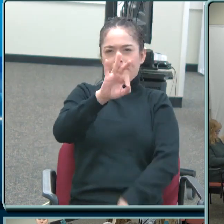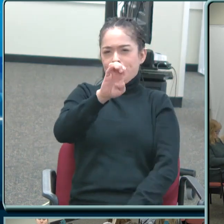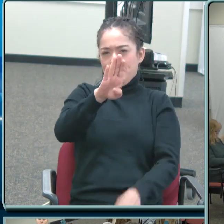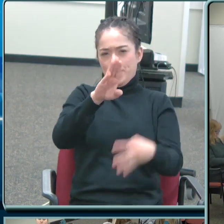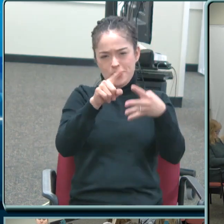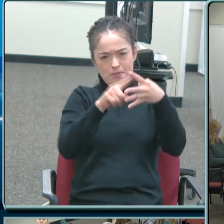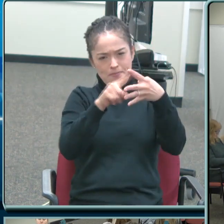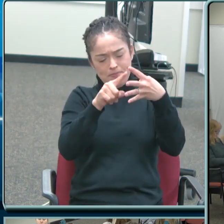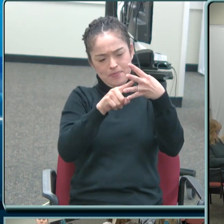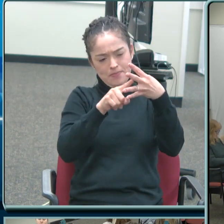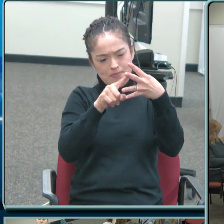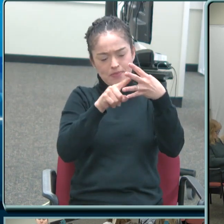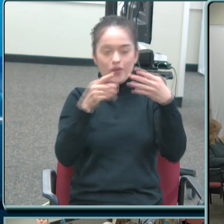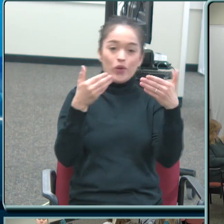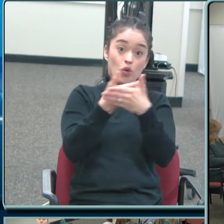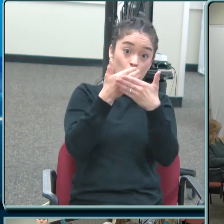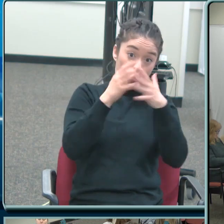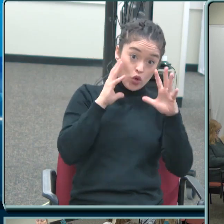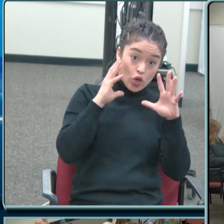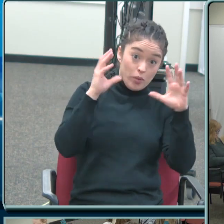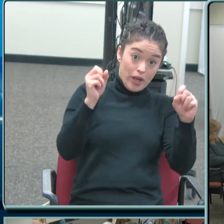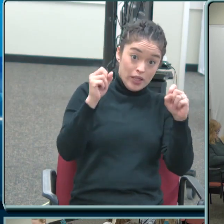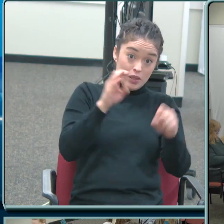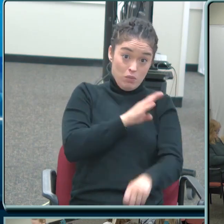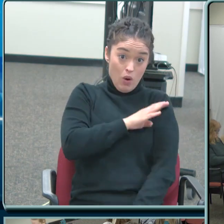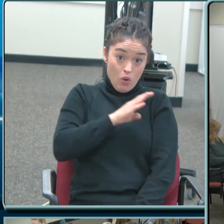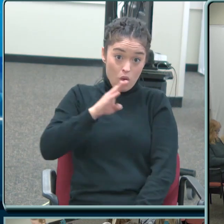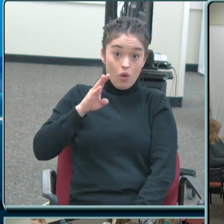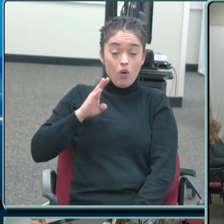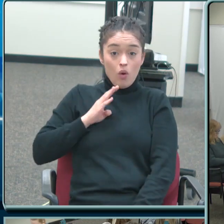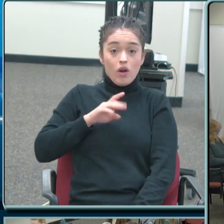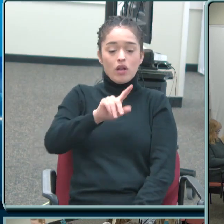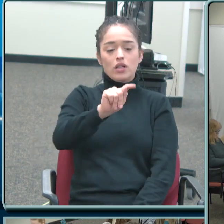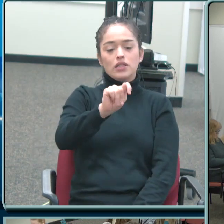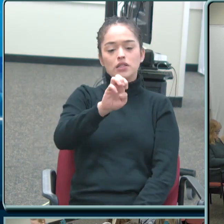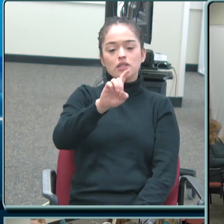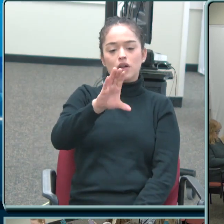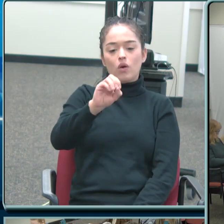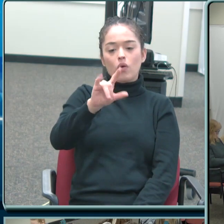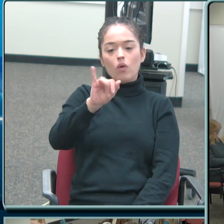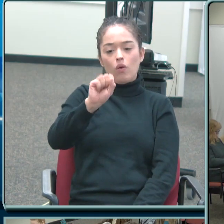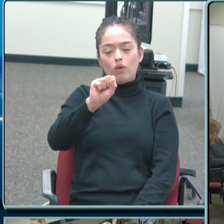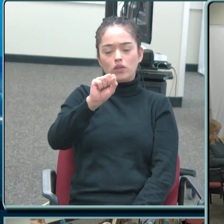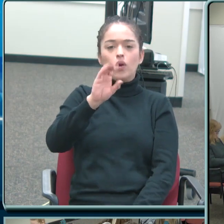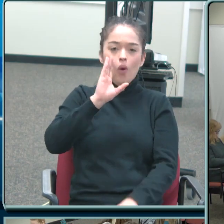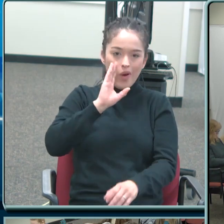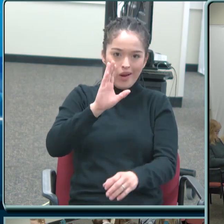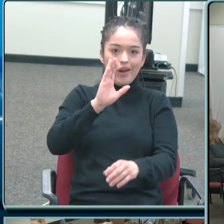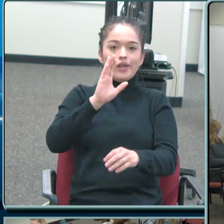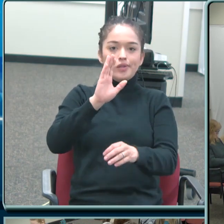February, and our new president of our board, Ted Colas, will be in